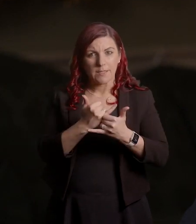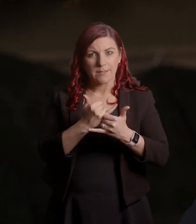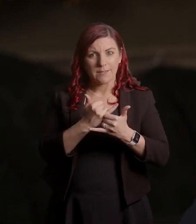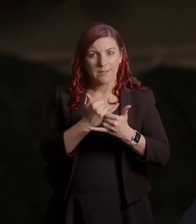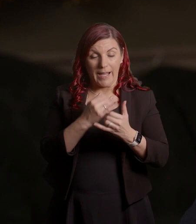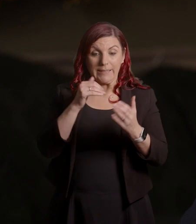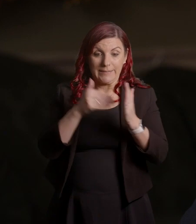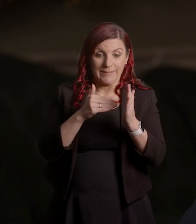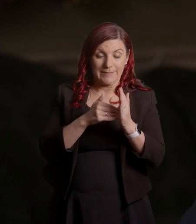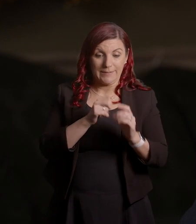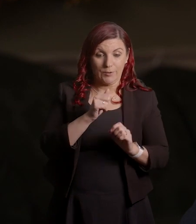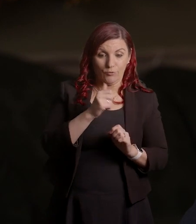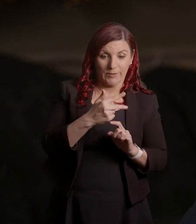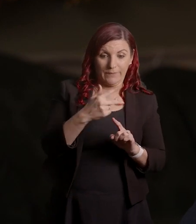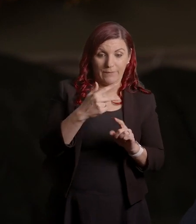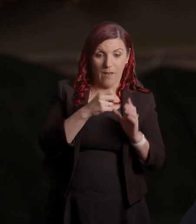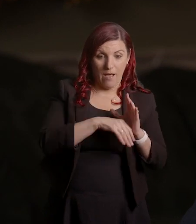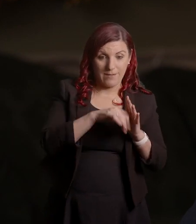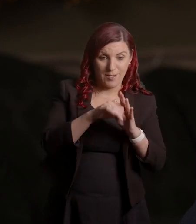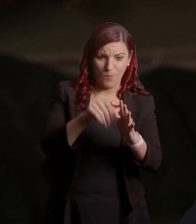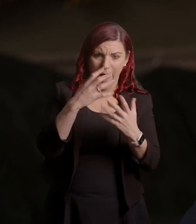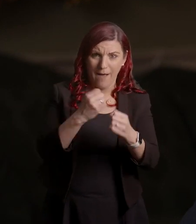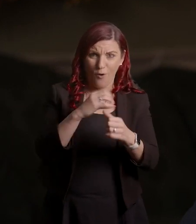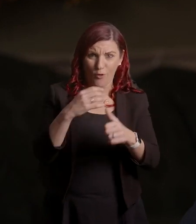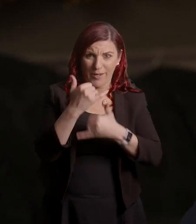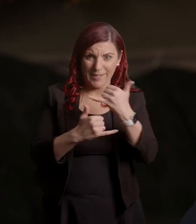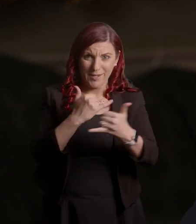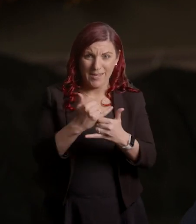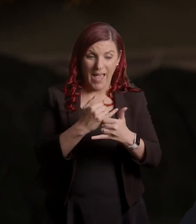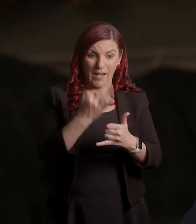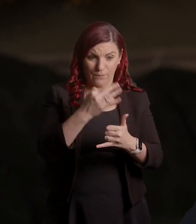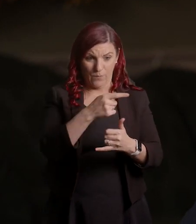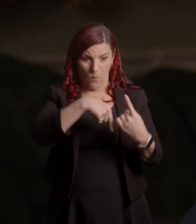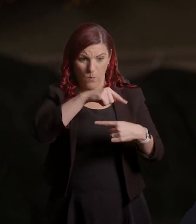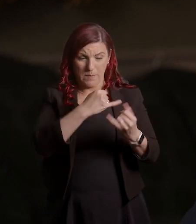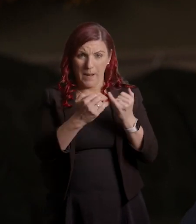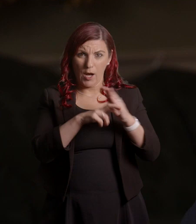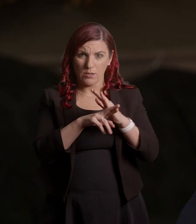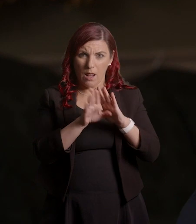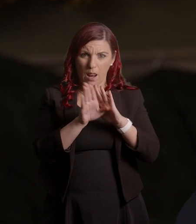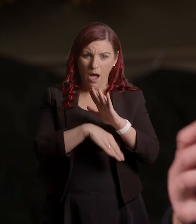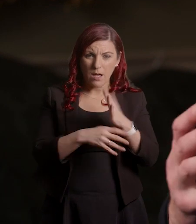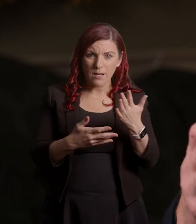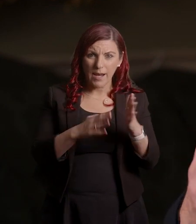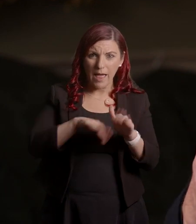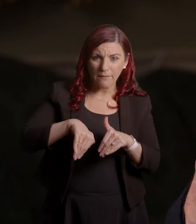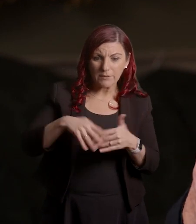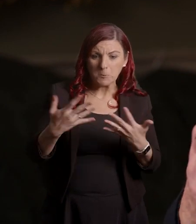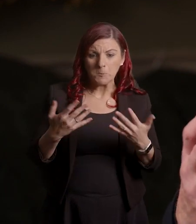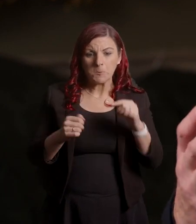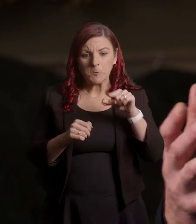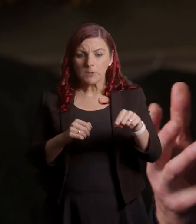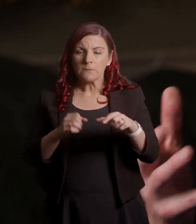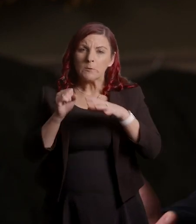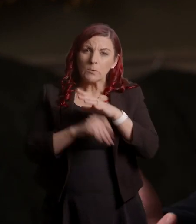years on top of the 3 that they had lost. And if they were gone, you just lose